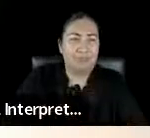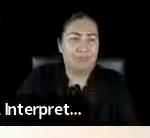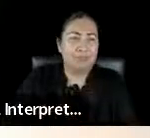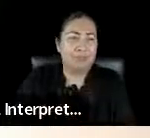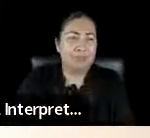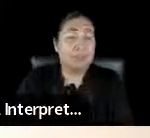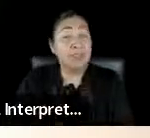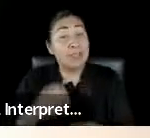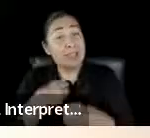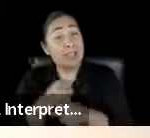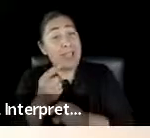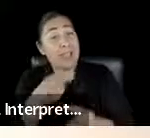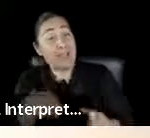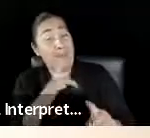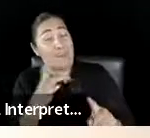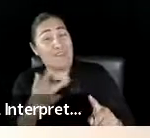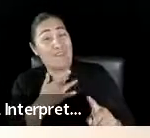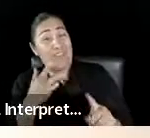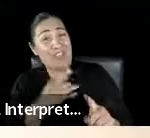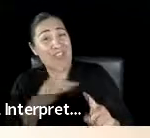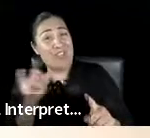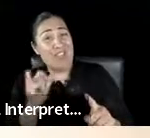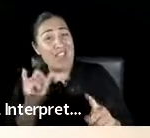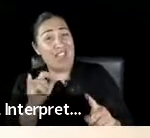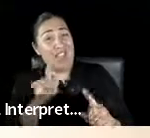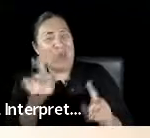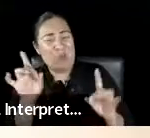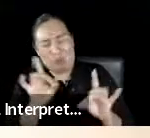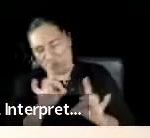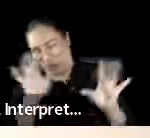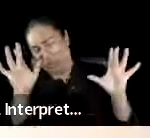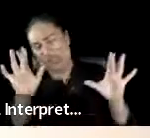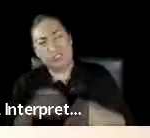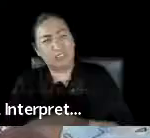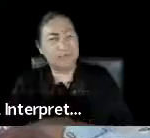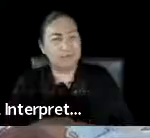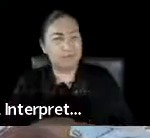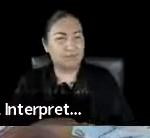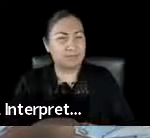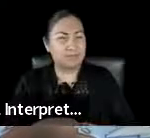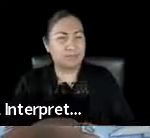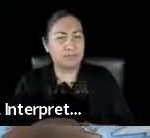make them feel like they're the worst.